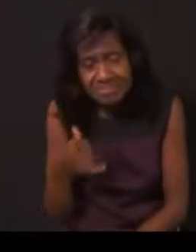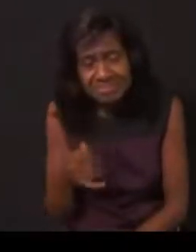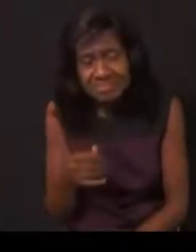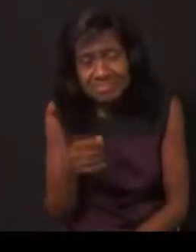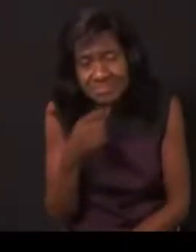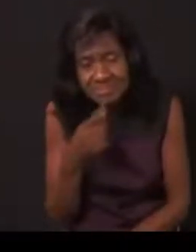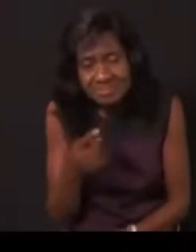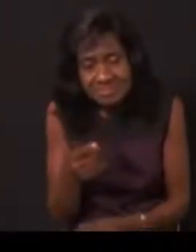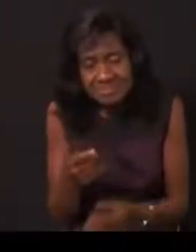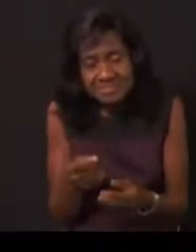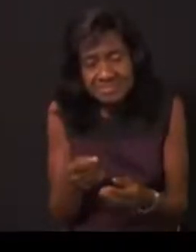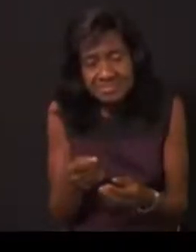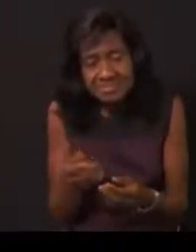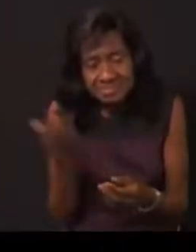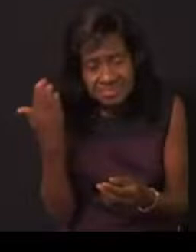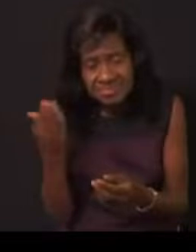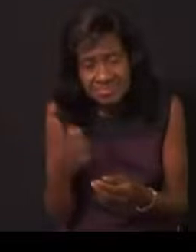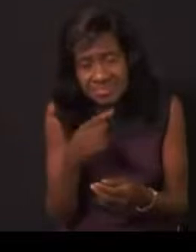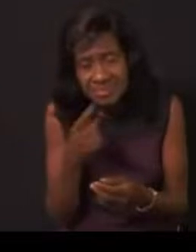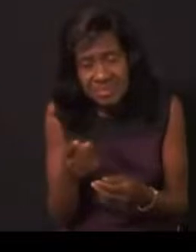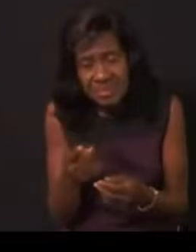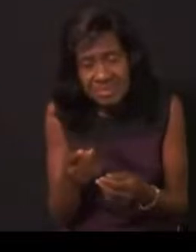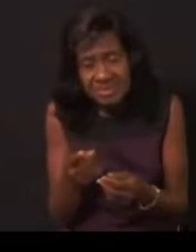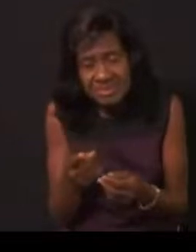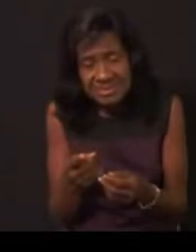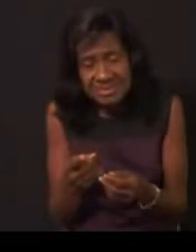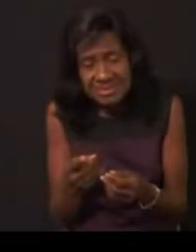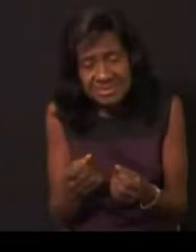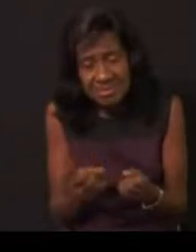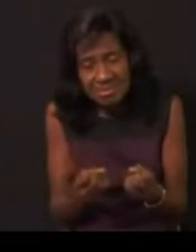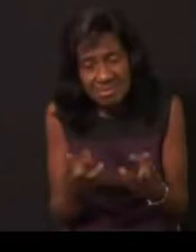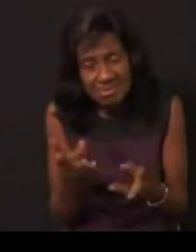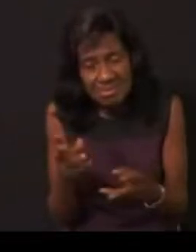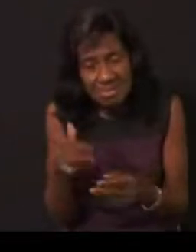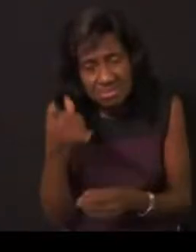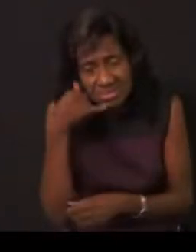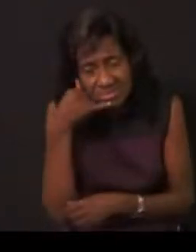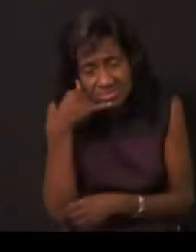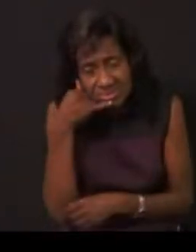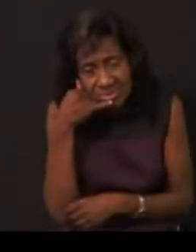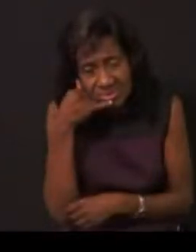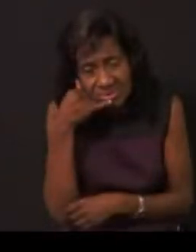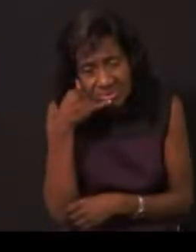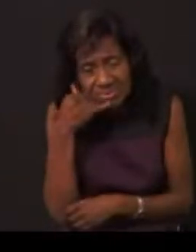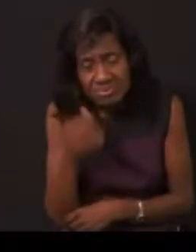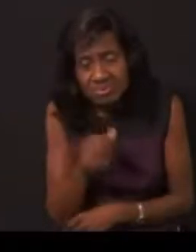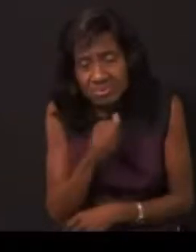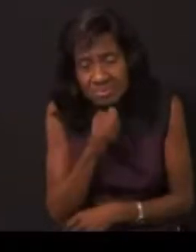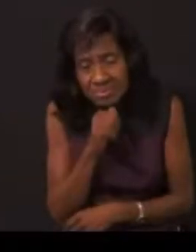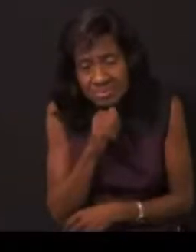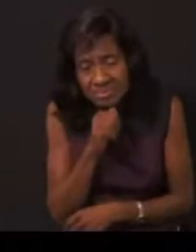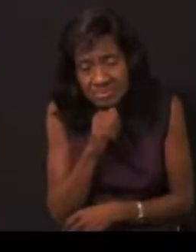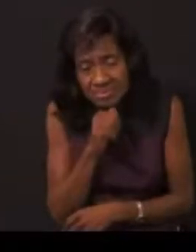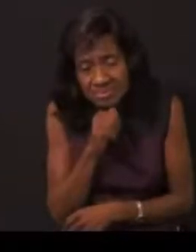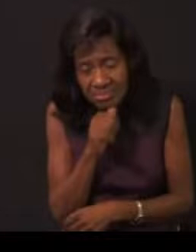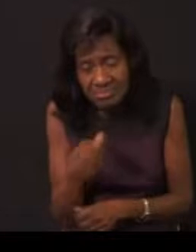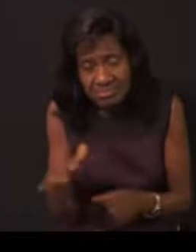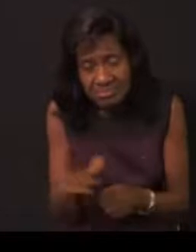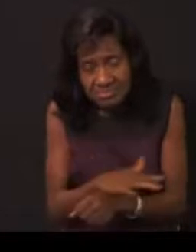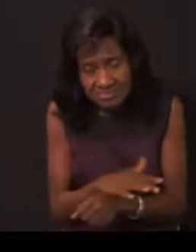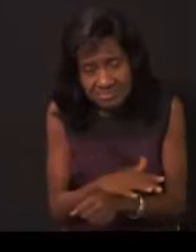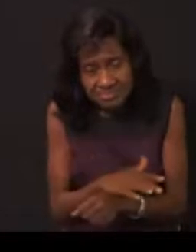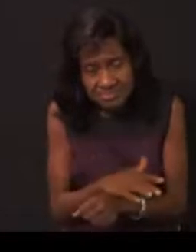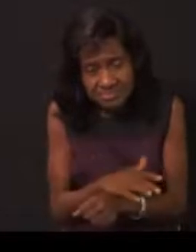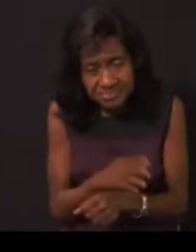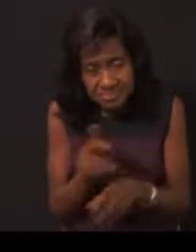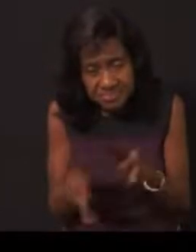you've already increased the staff, but based on the volume of the calls we're receiving, it doesn't appear to be adequate. Will the government be